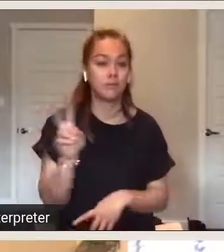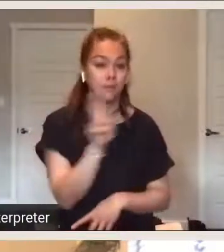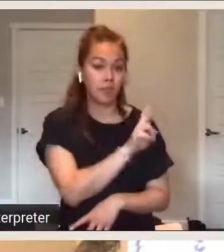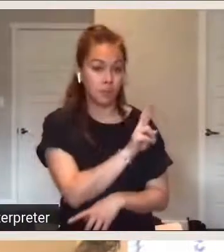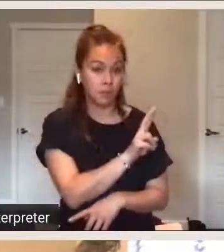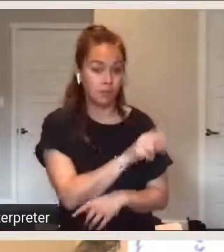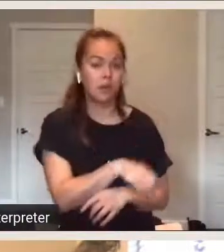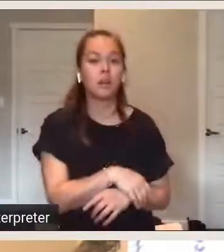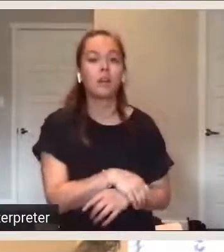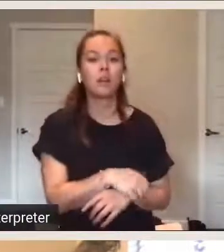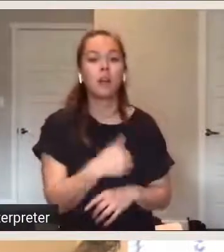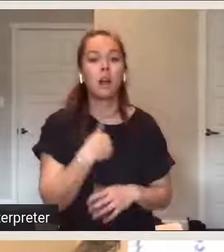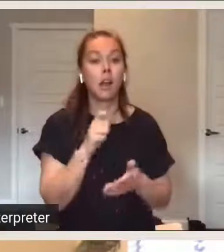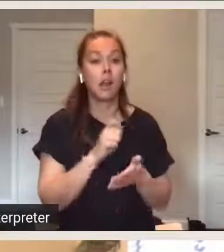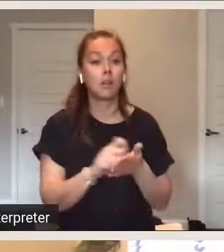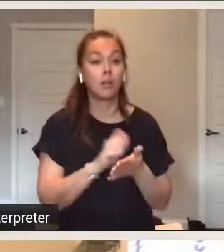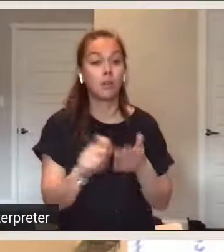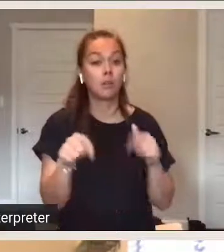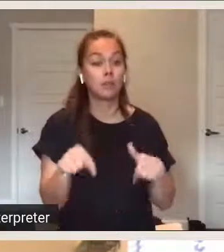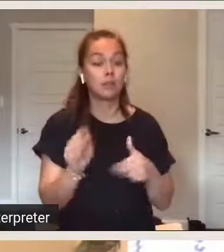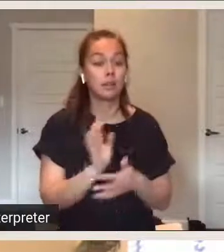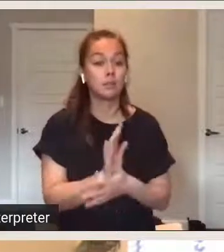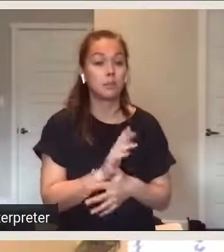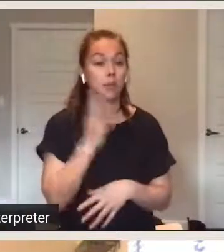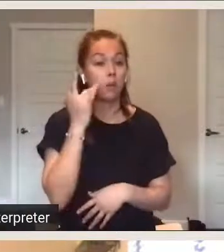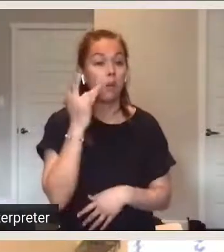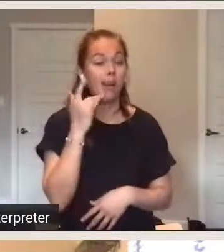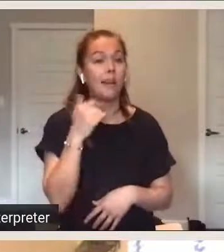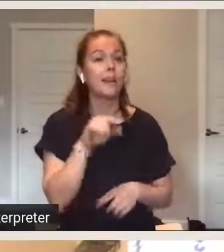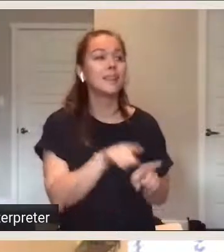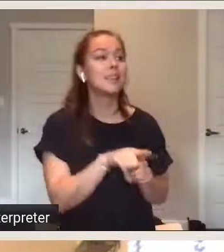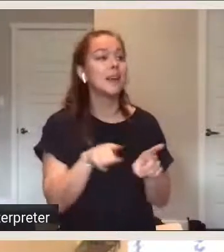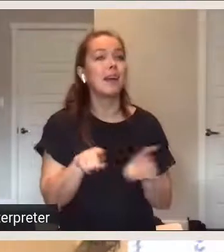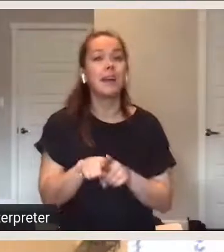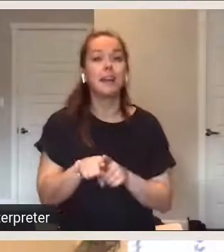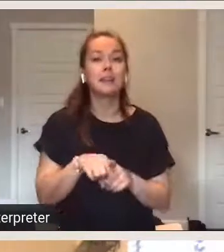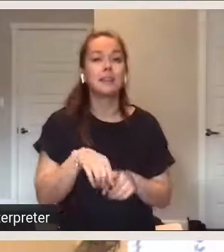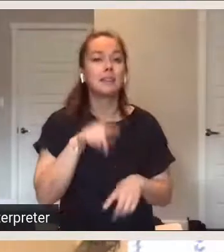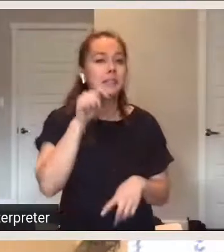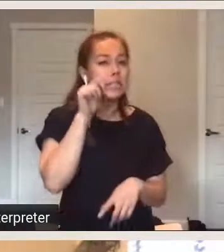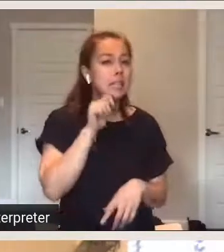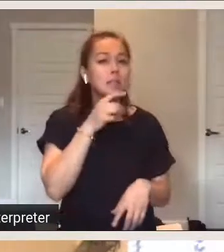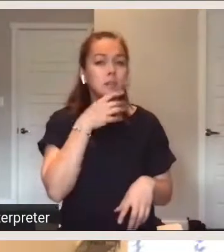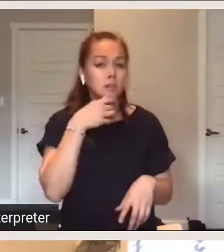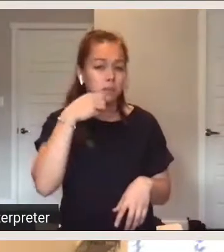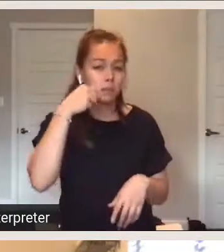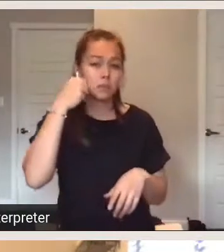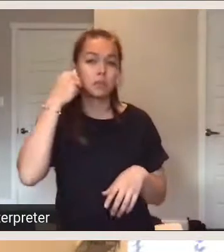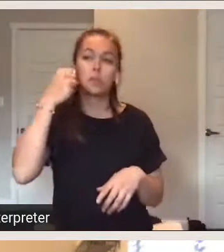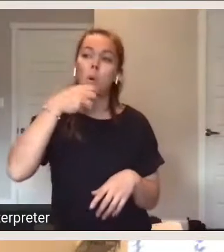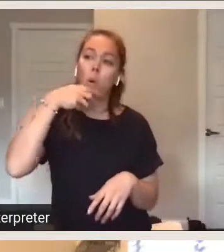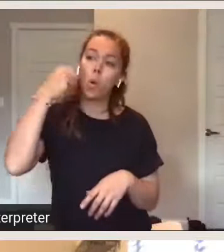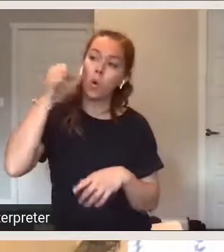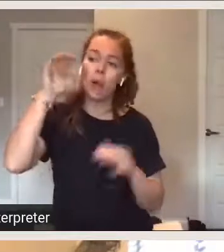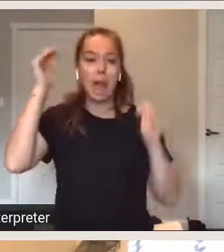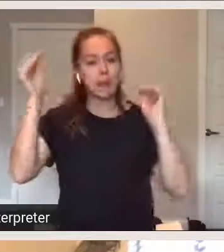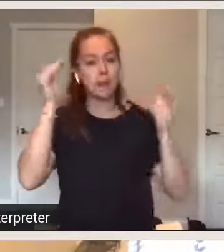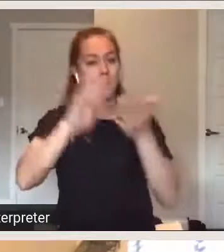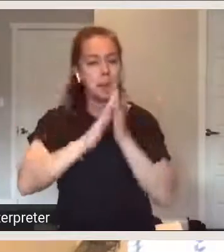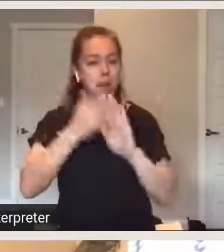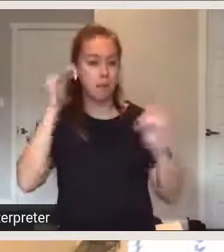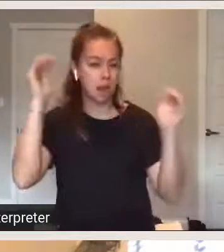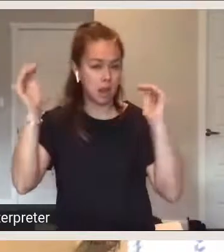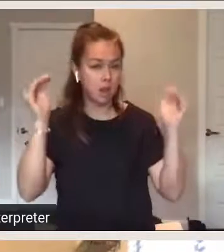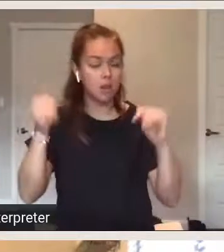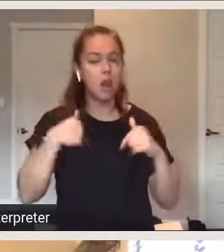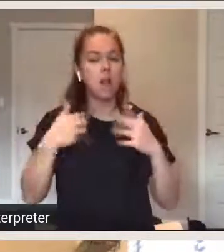film because, yeah, I wanted to make a kind of coming of age story. And for me, it's really important to kind of show these spaces because I feel